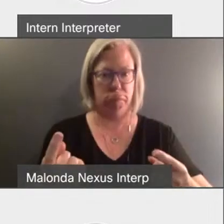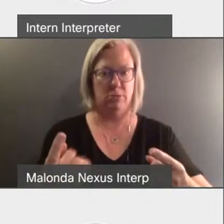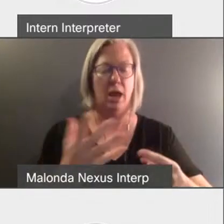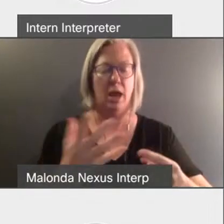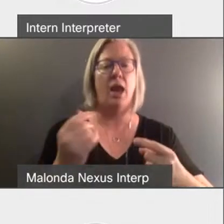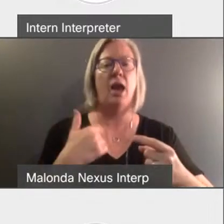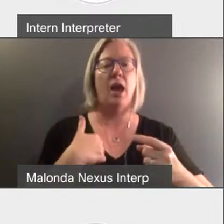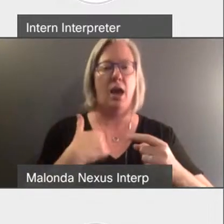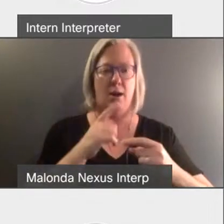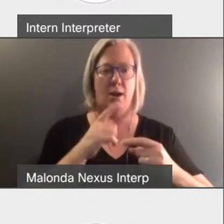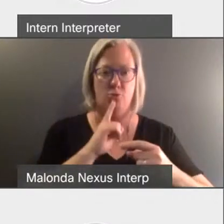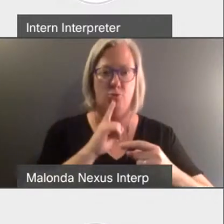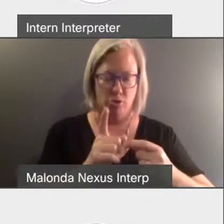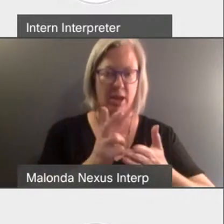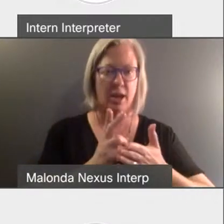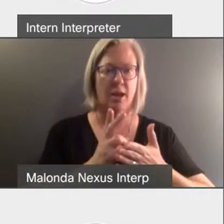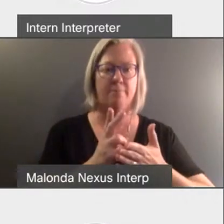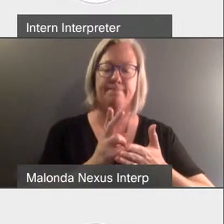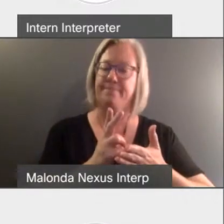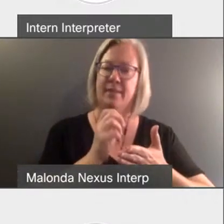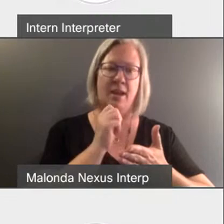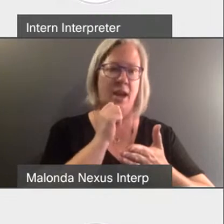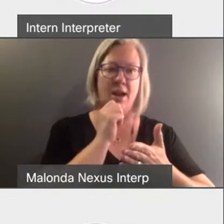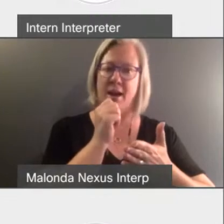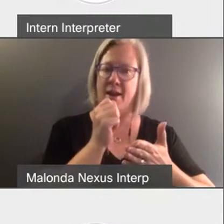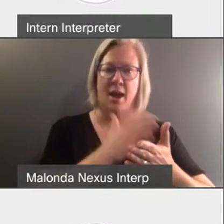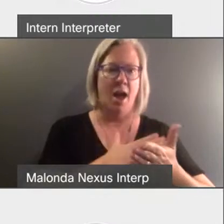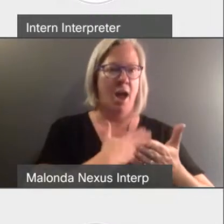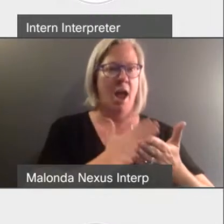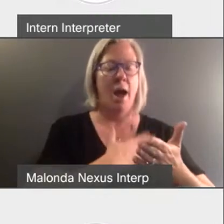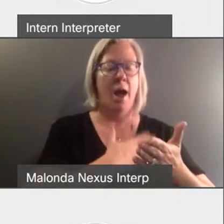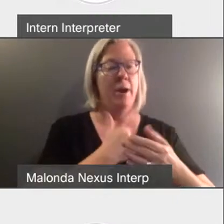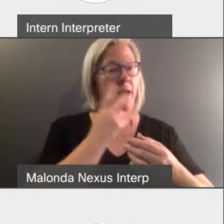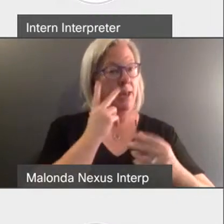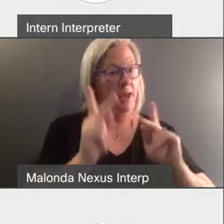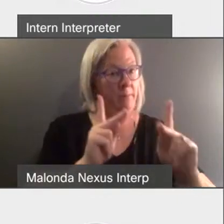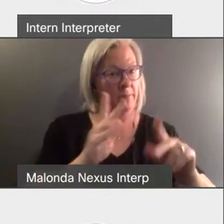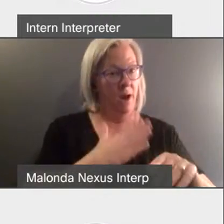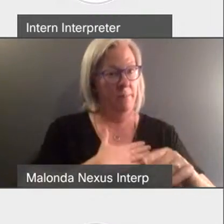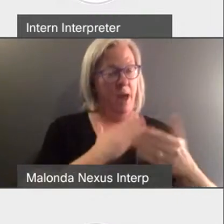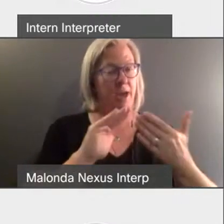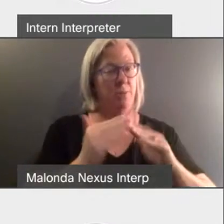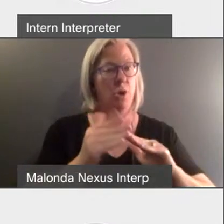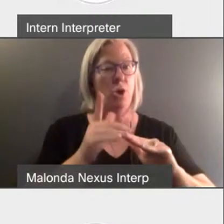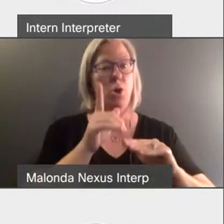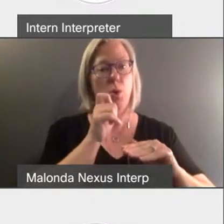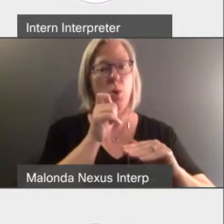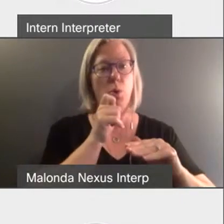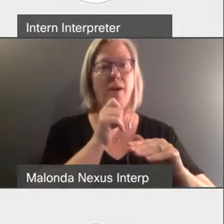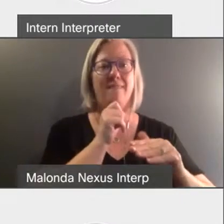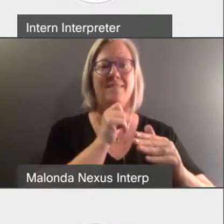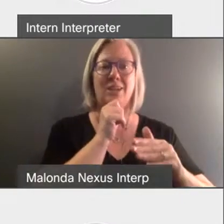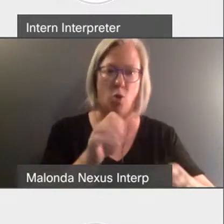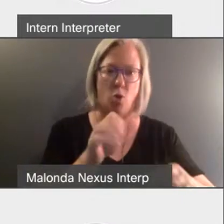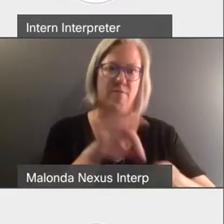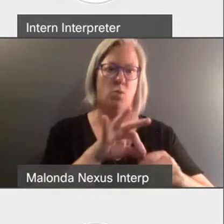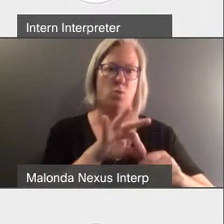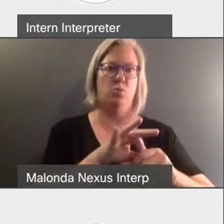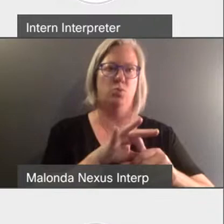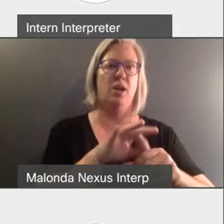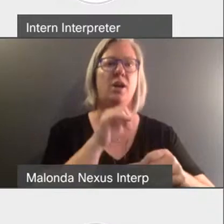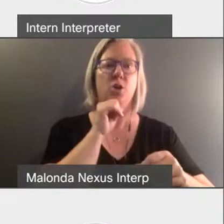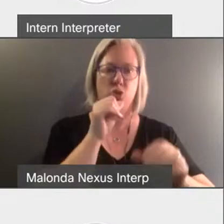am truly disheartened when I run into people in my community who fail to vote fail